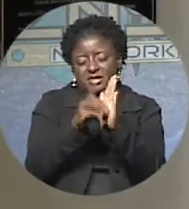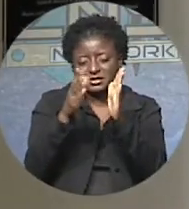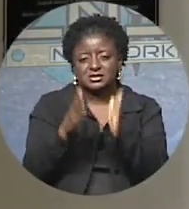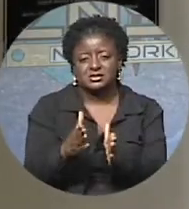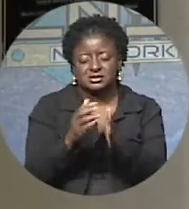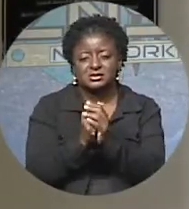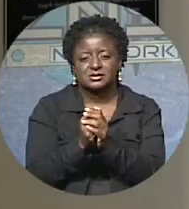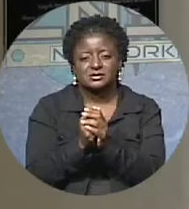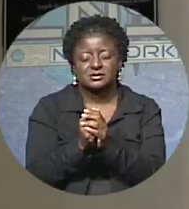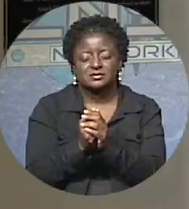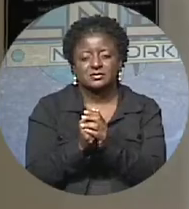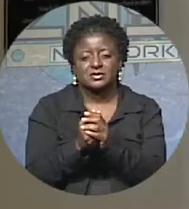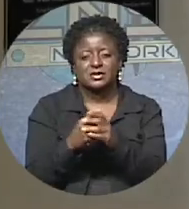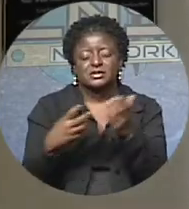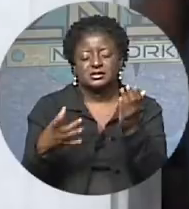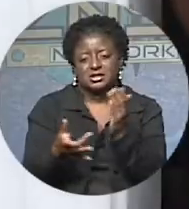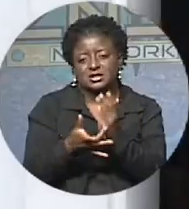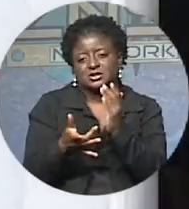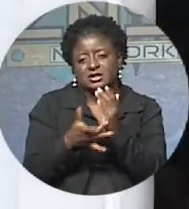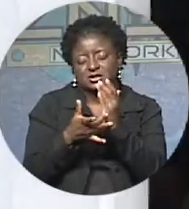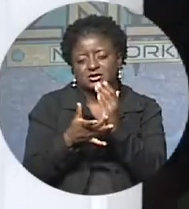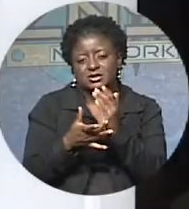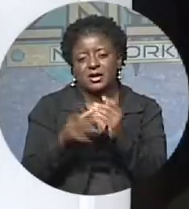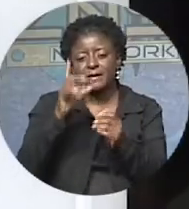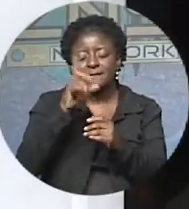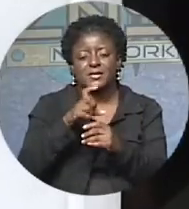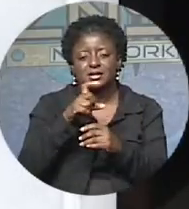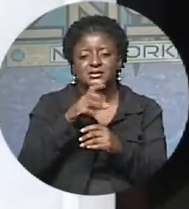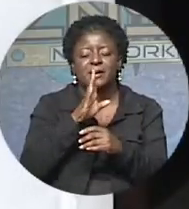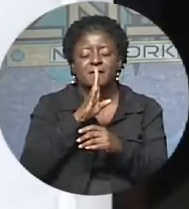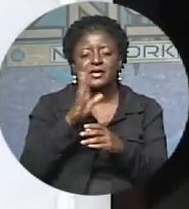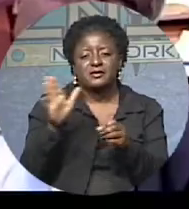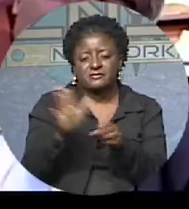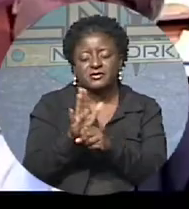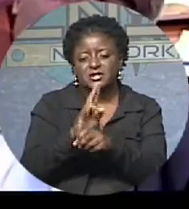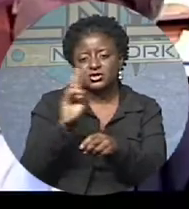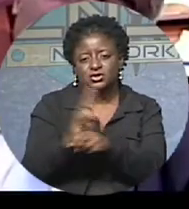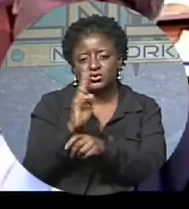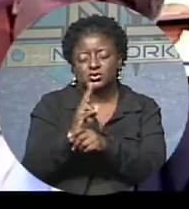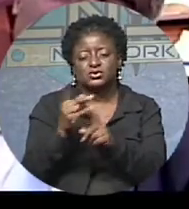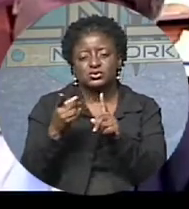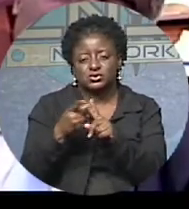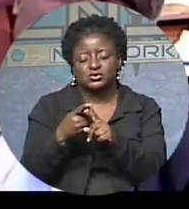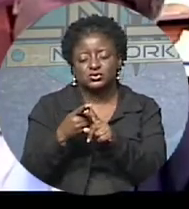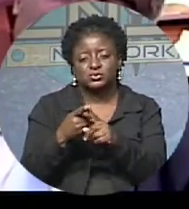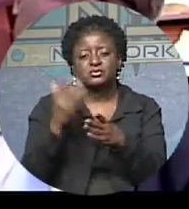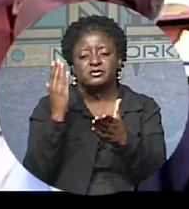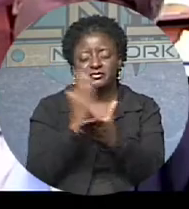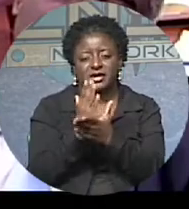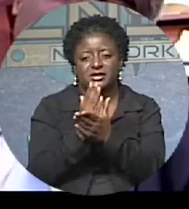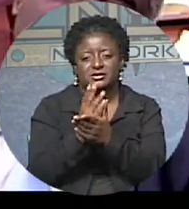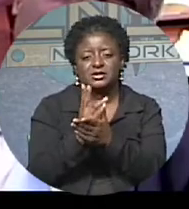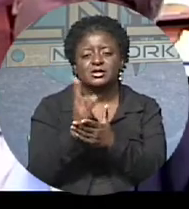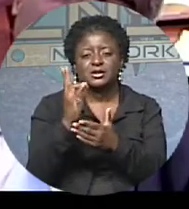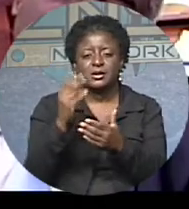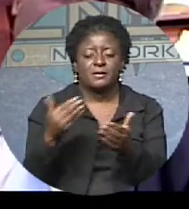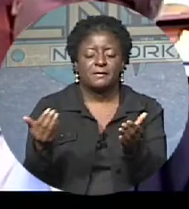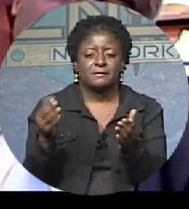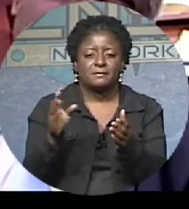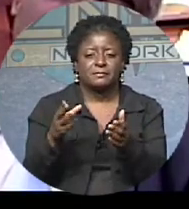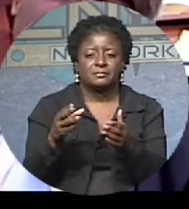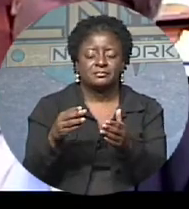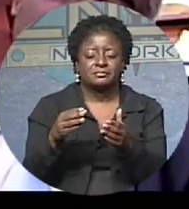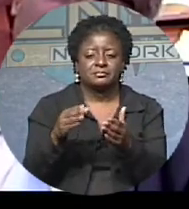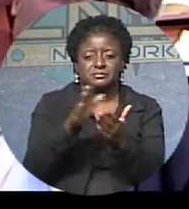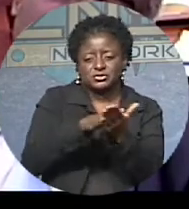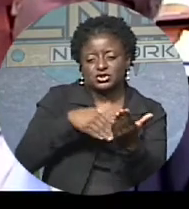technology must be fully utilized to counteract double booking legal cases. We have invested over $1 million in